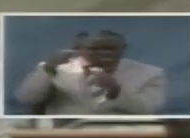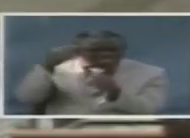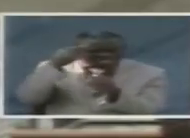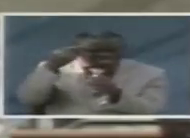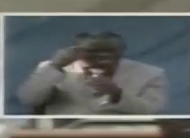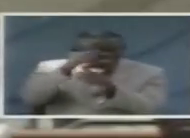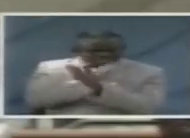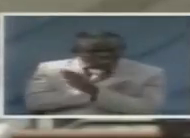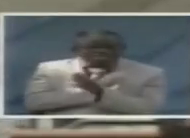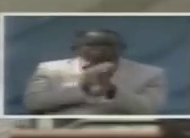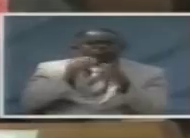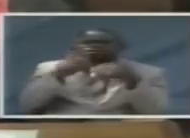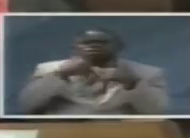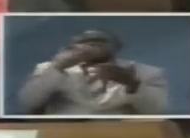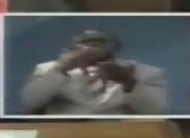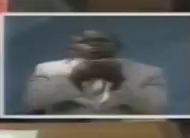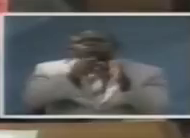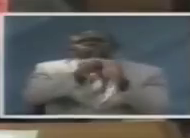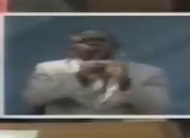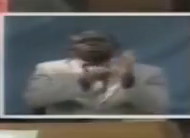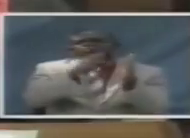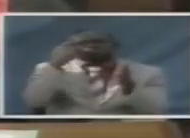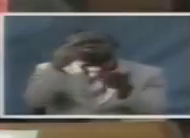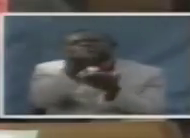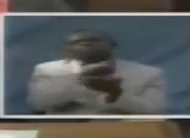government has been pursuing.